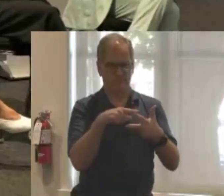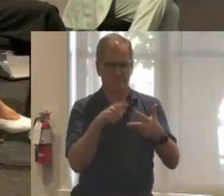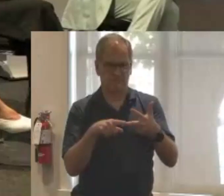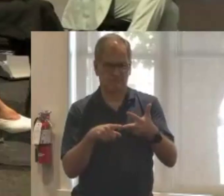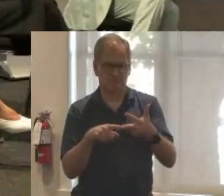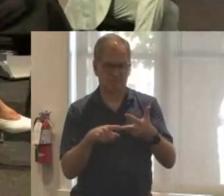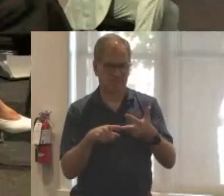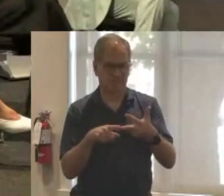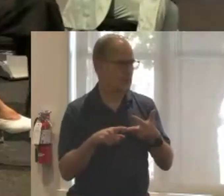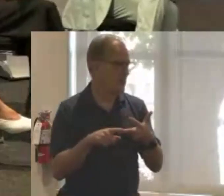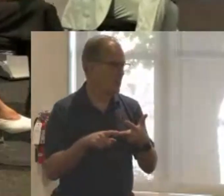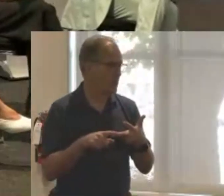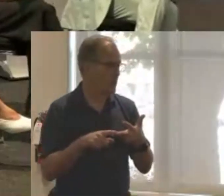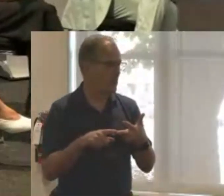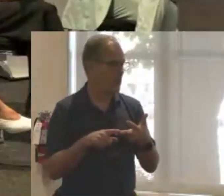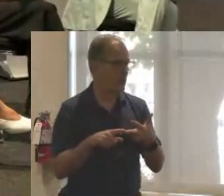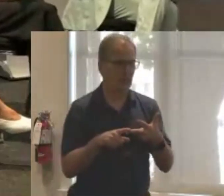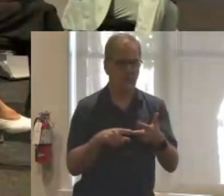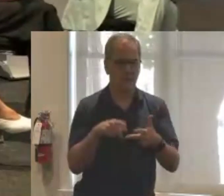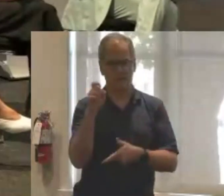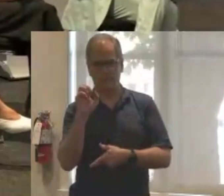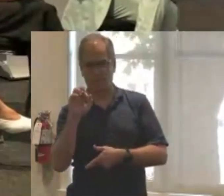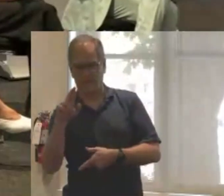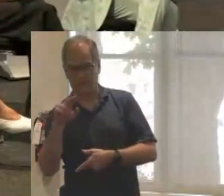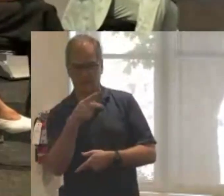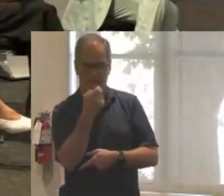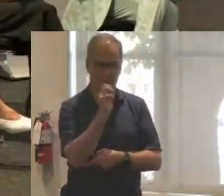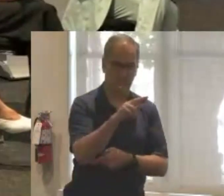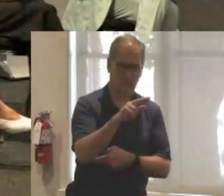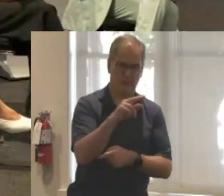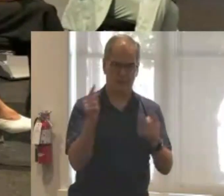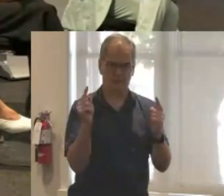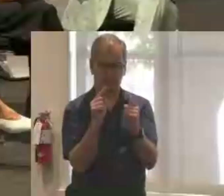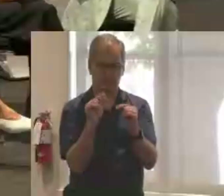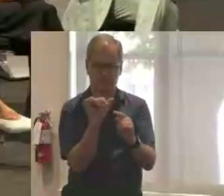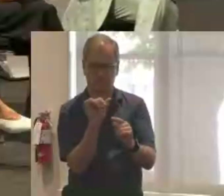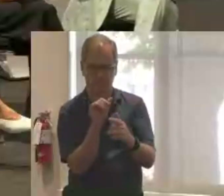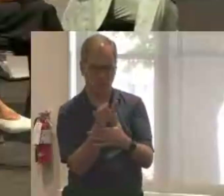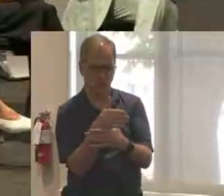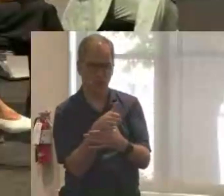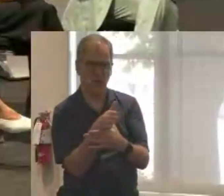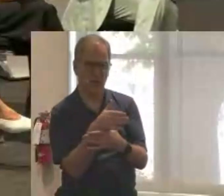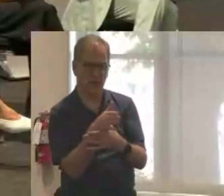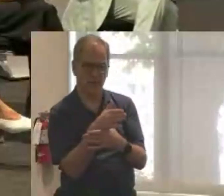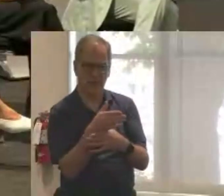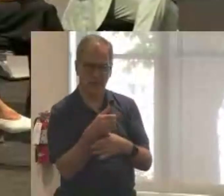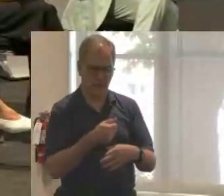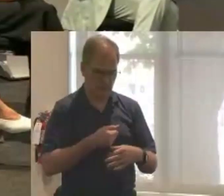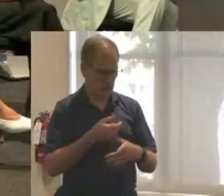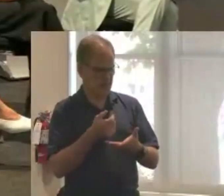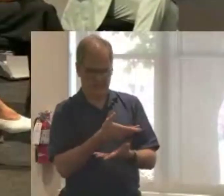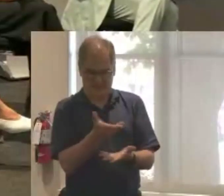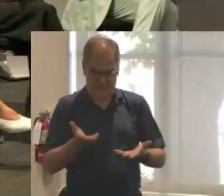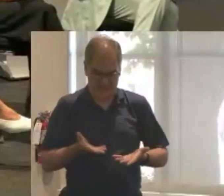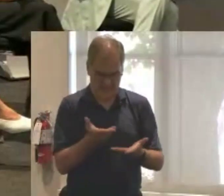this from the room, is the peer-to-peer sharing of what the space can be for you, what you can get out of